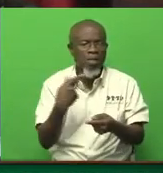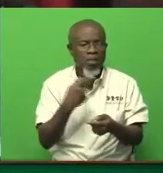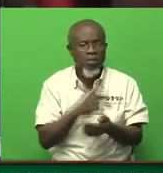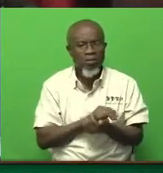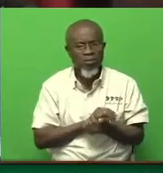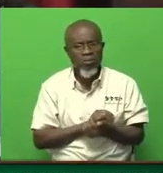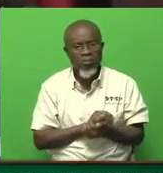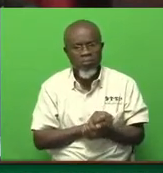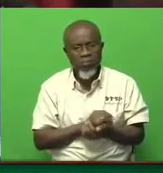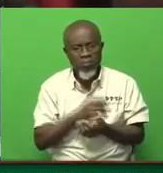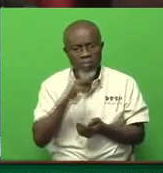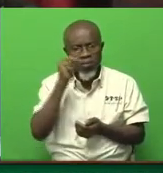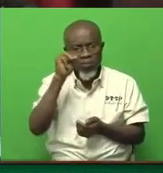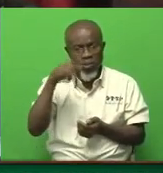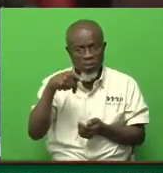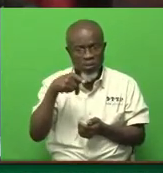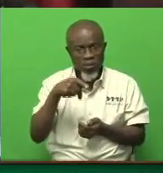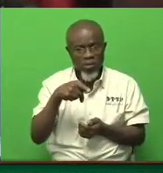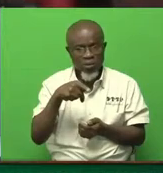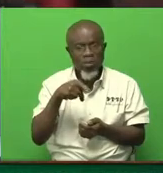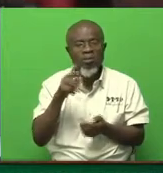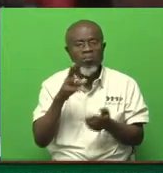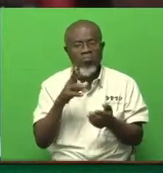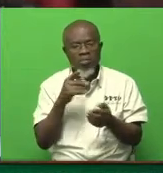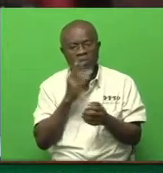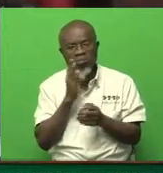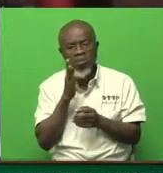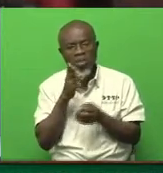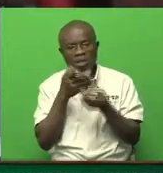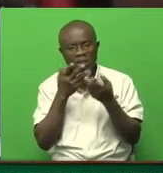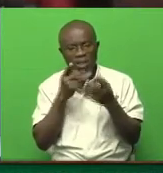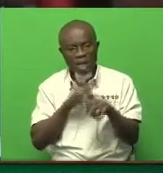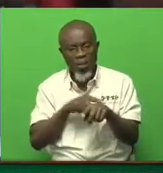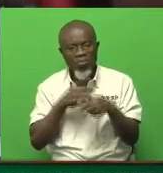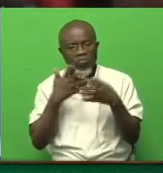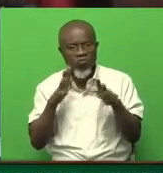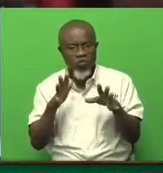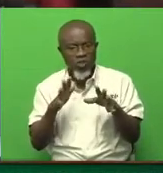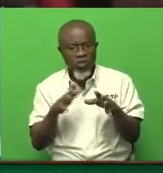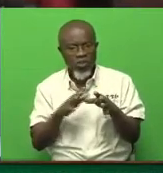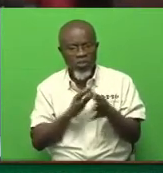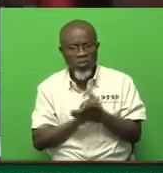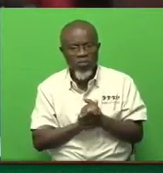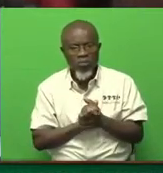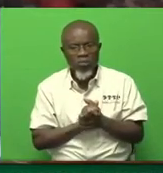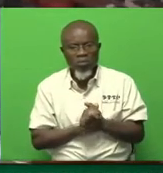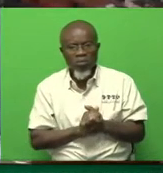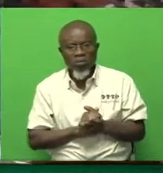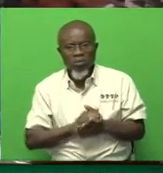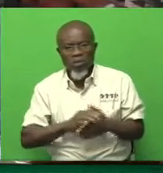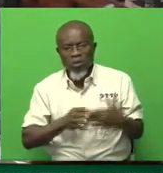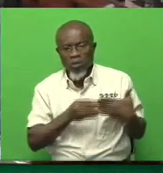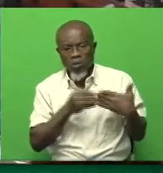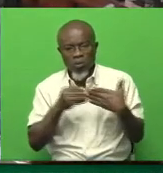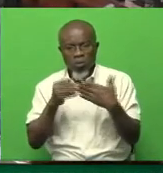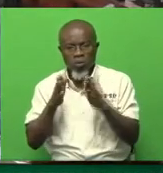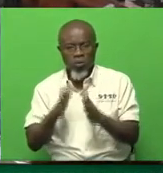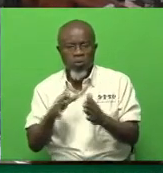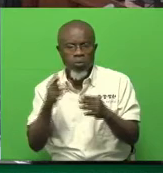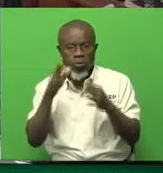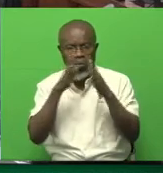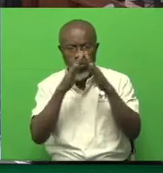remember your speaking time is now spent leader of the House Madam speaker I